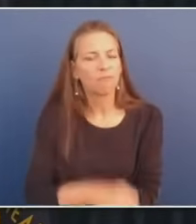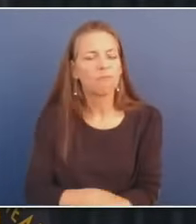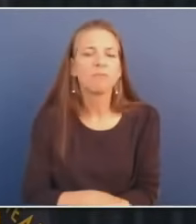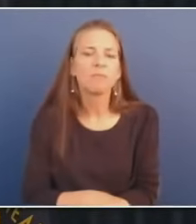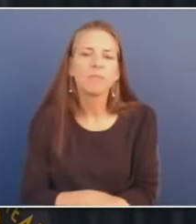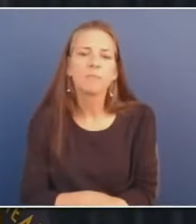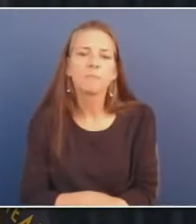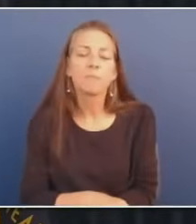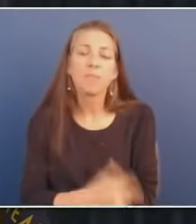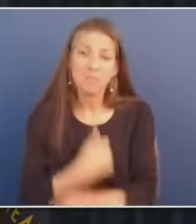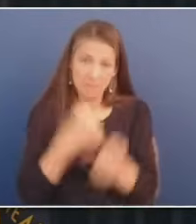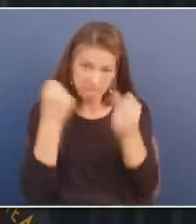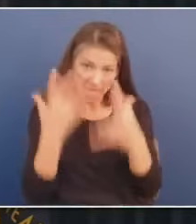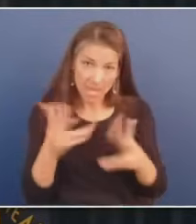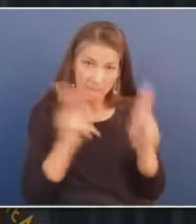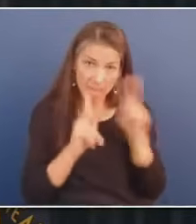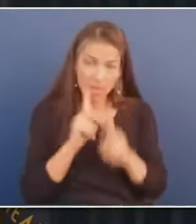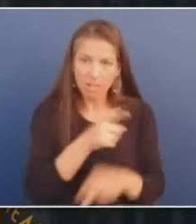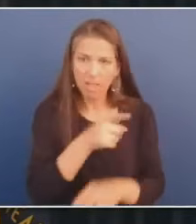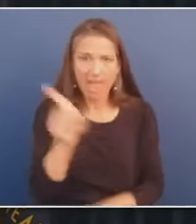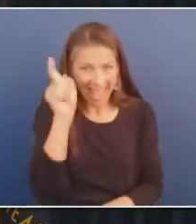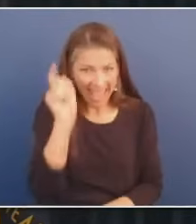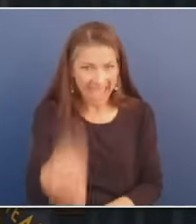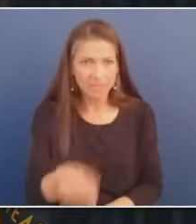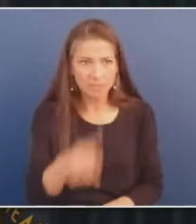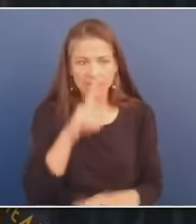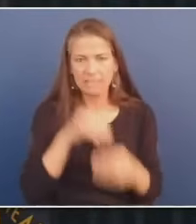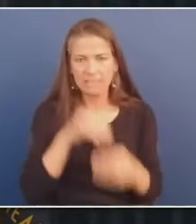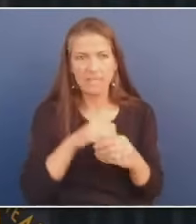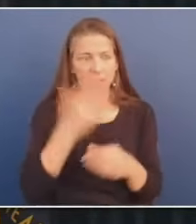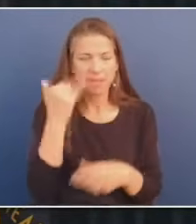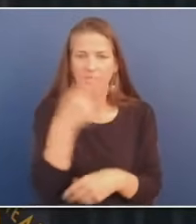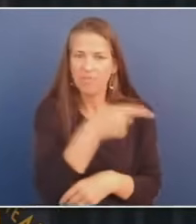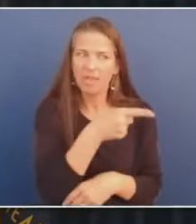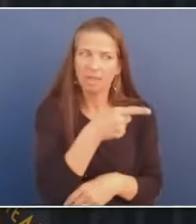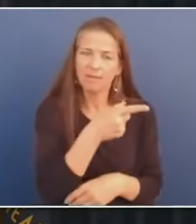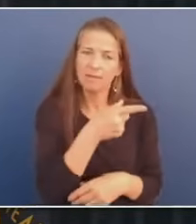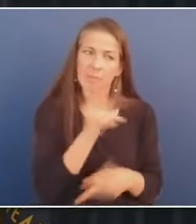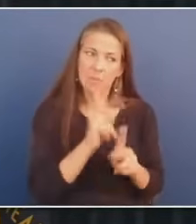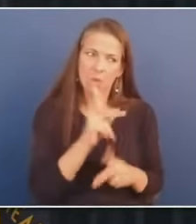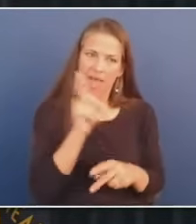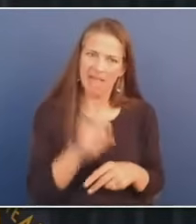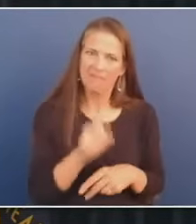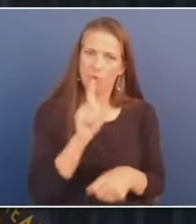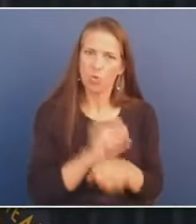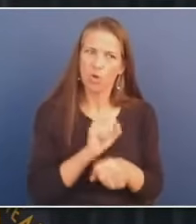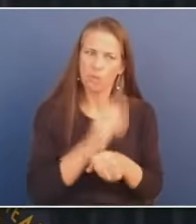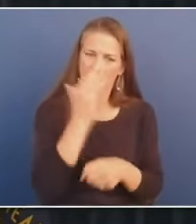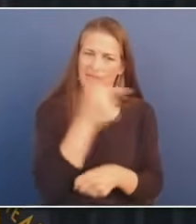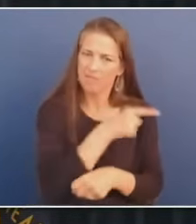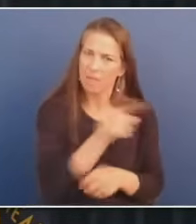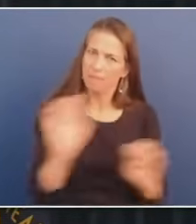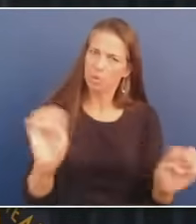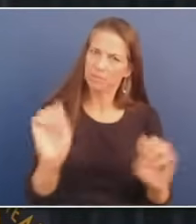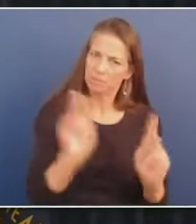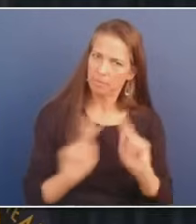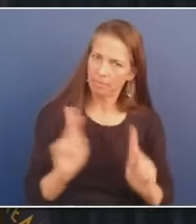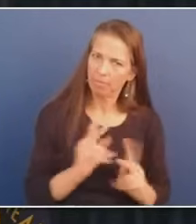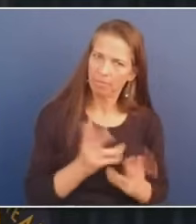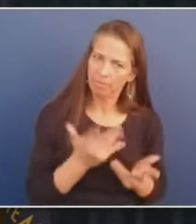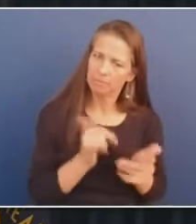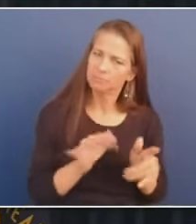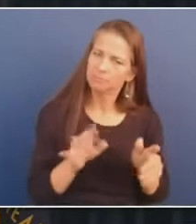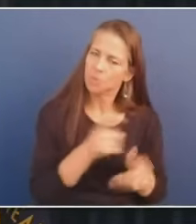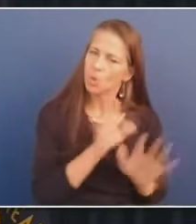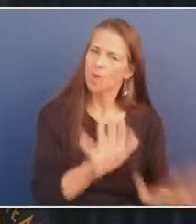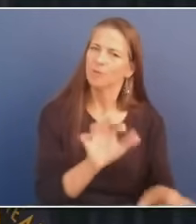that will have to be in because they're the folks that respond to events like this. They're emergency management, which does a great job. There are